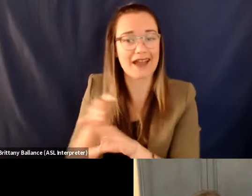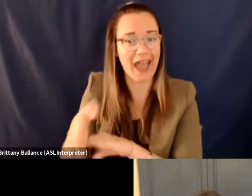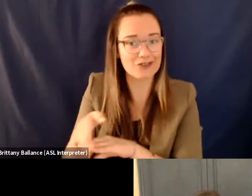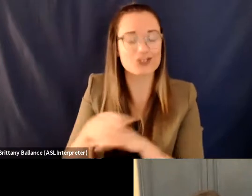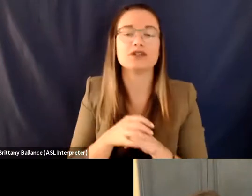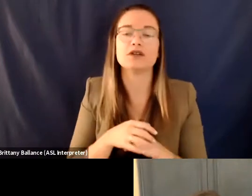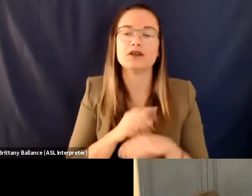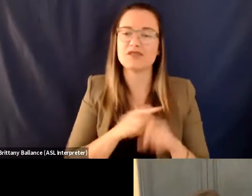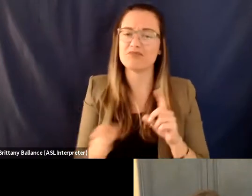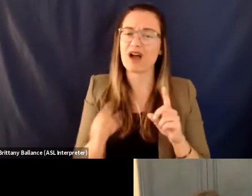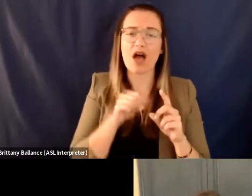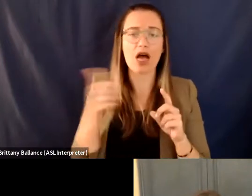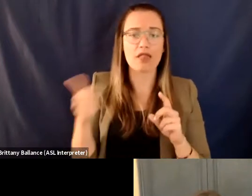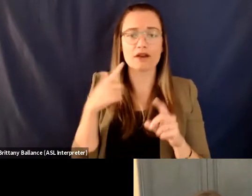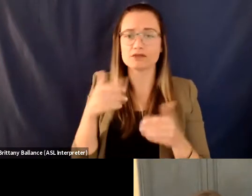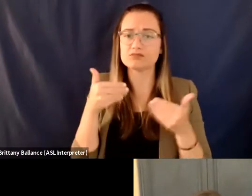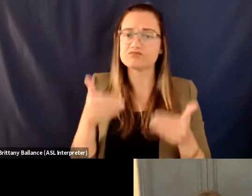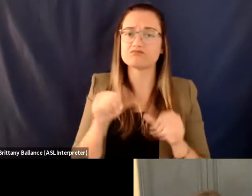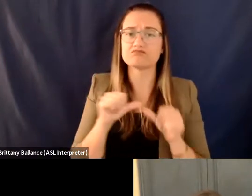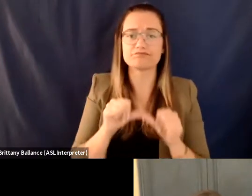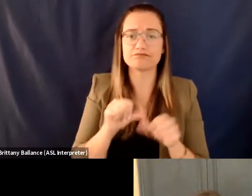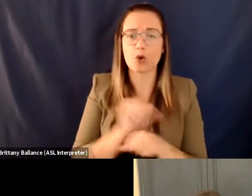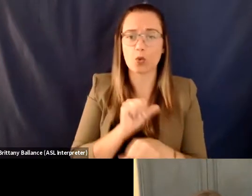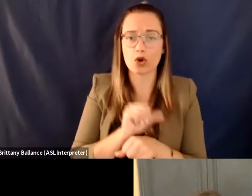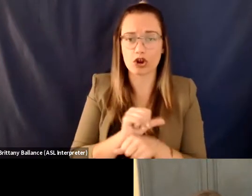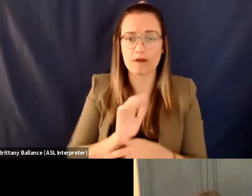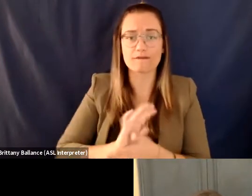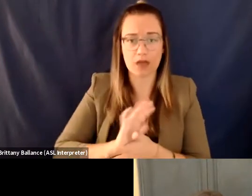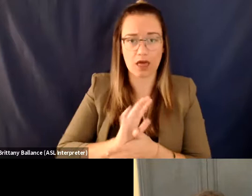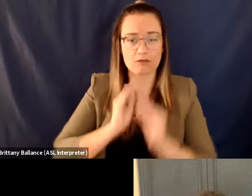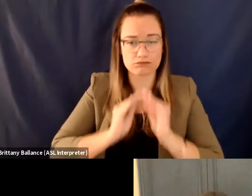them, yeah, we kept working on the film and then